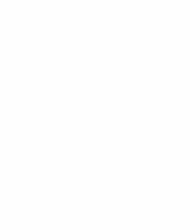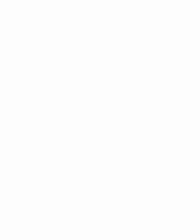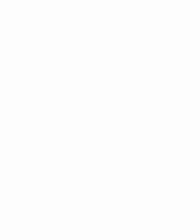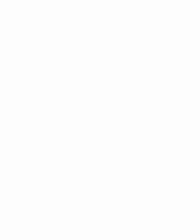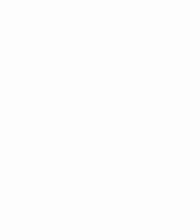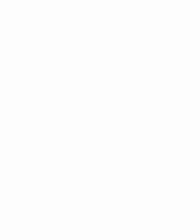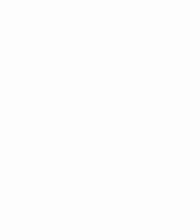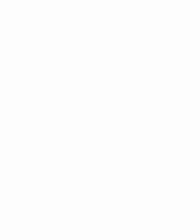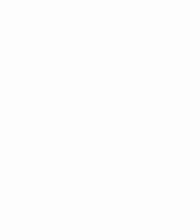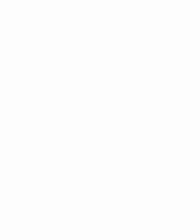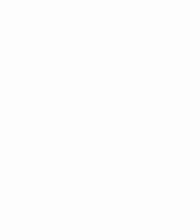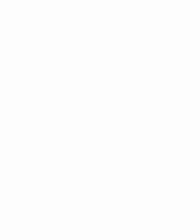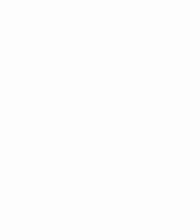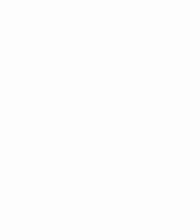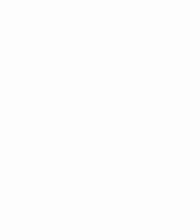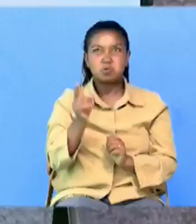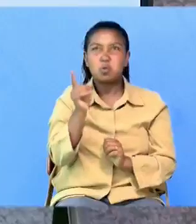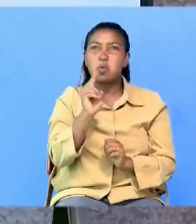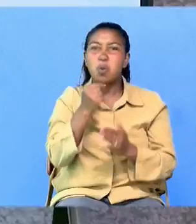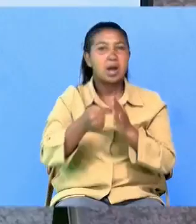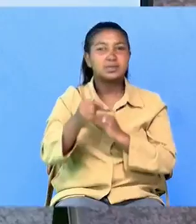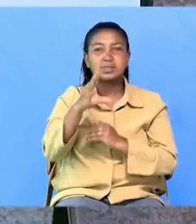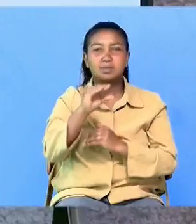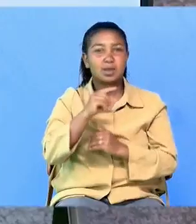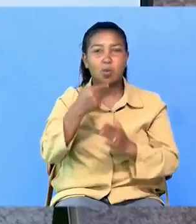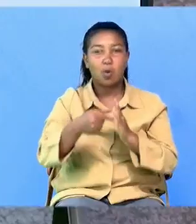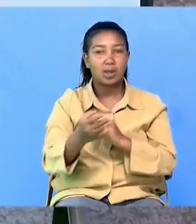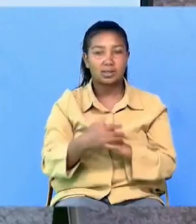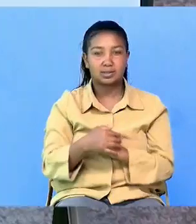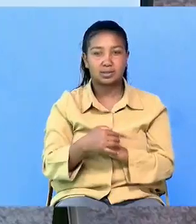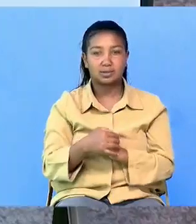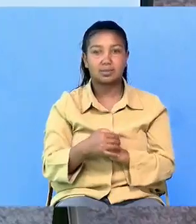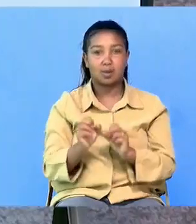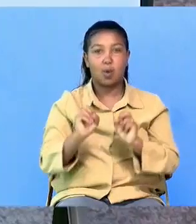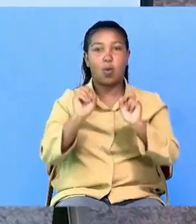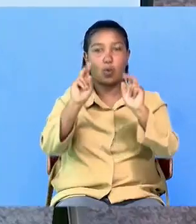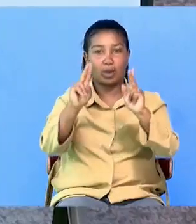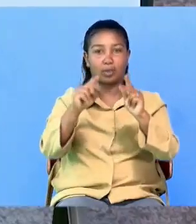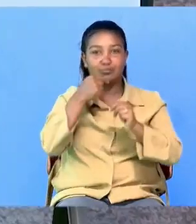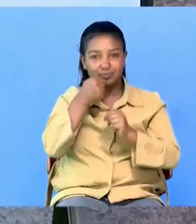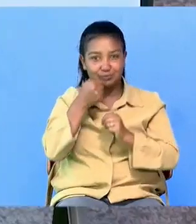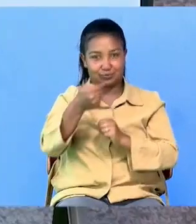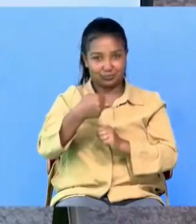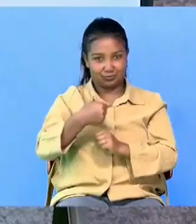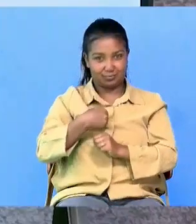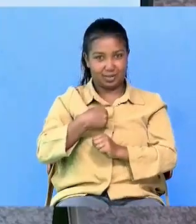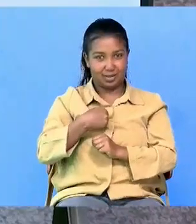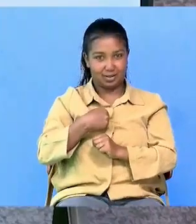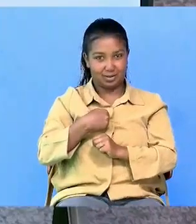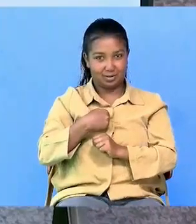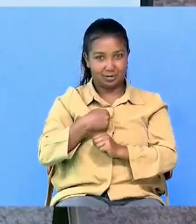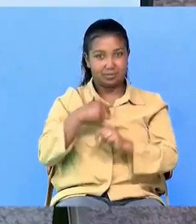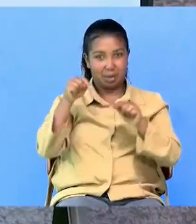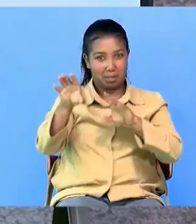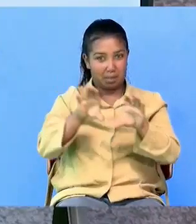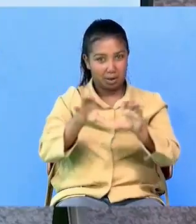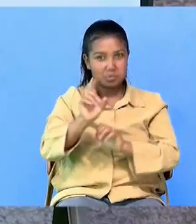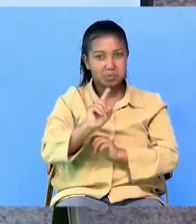speaking. What are you going to speak? Good. I would like to tell you what we are going on